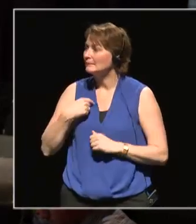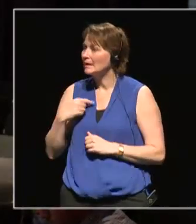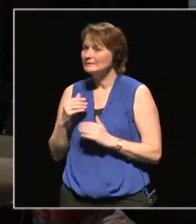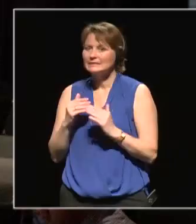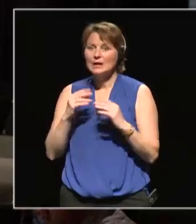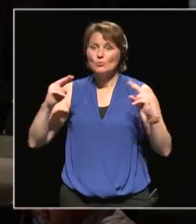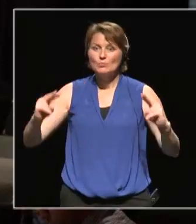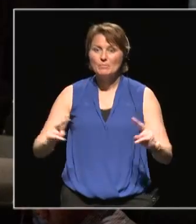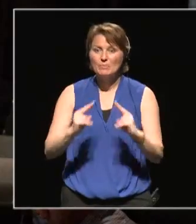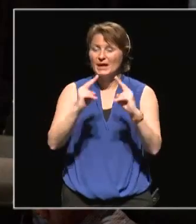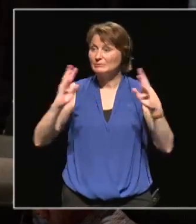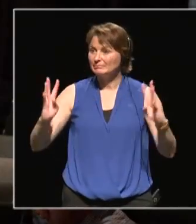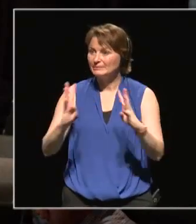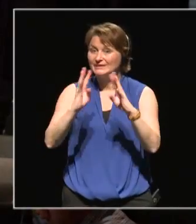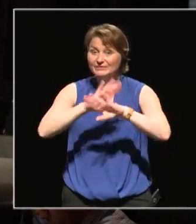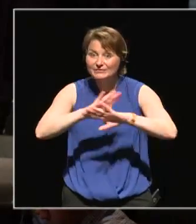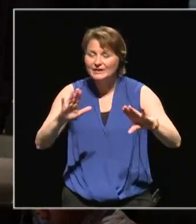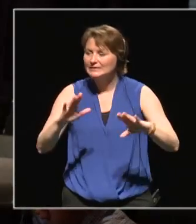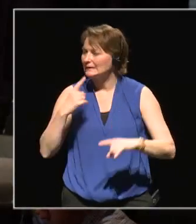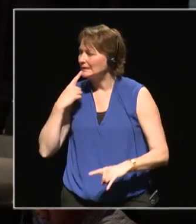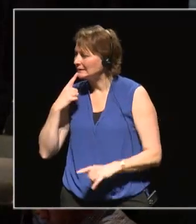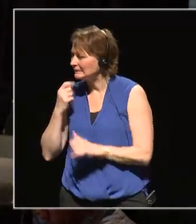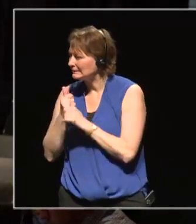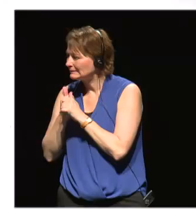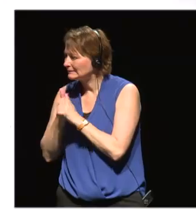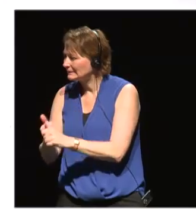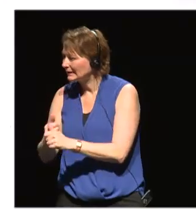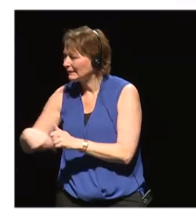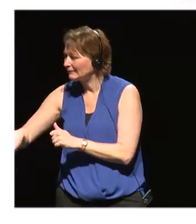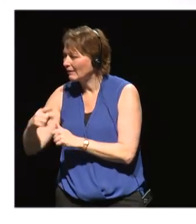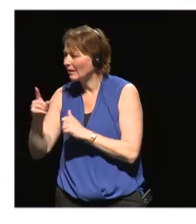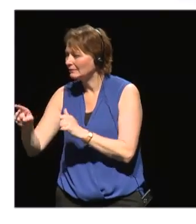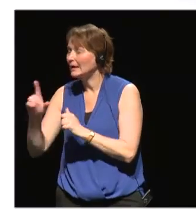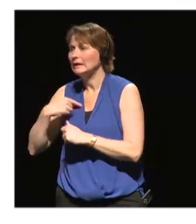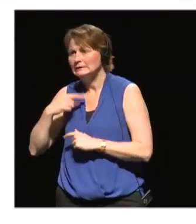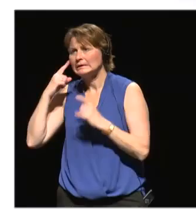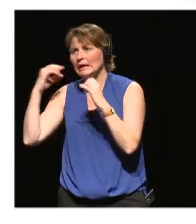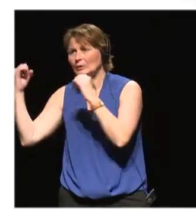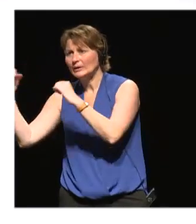cannot keep those commitments, what can we do then to stay within that 2-degree